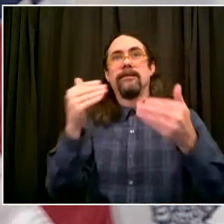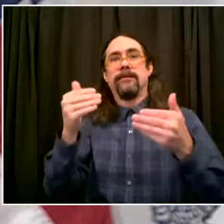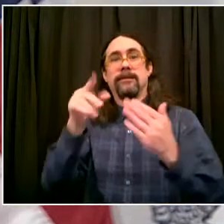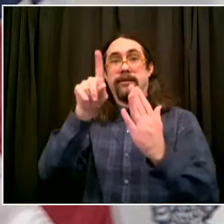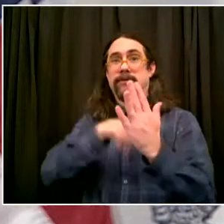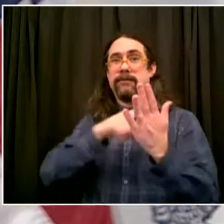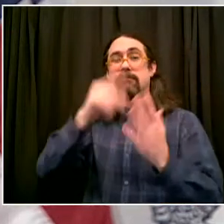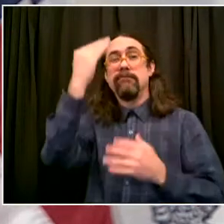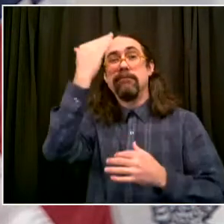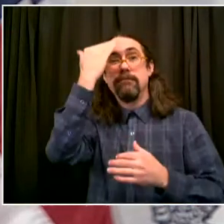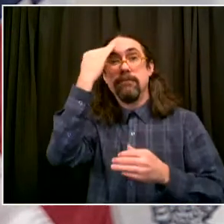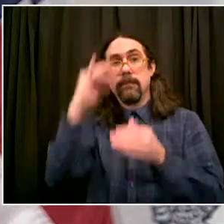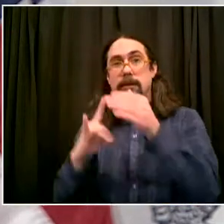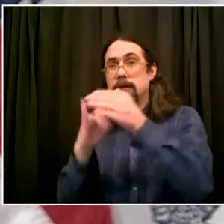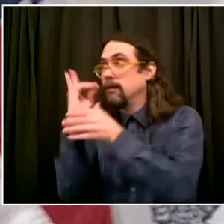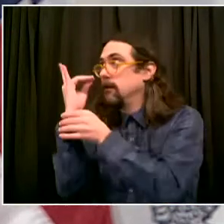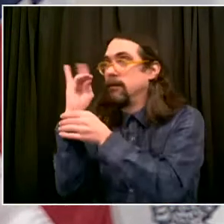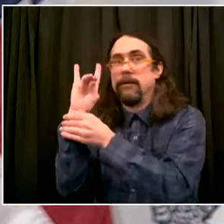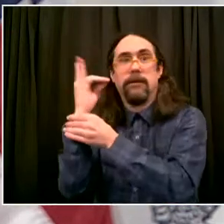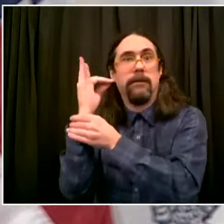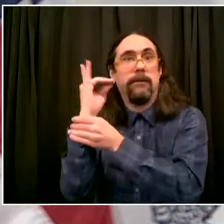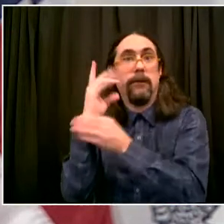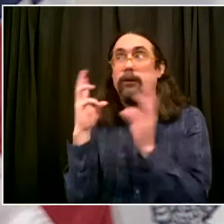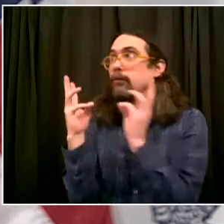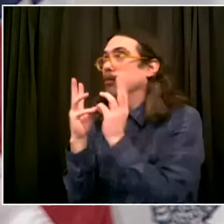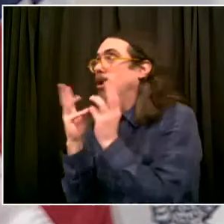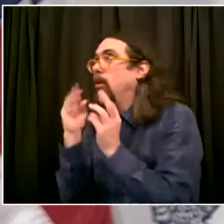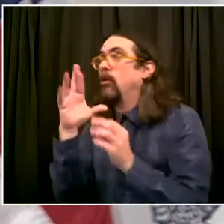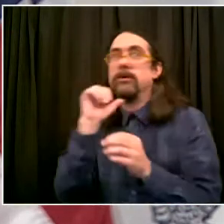take it off my schedule. I'm very upset about it.